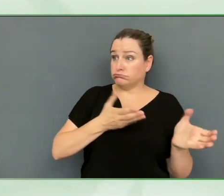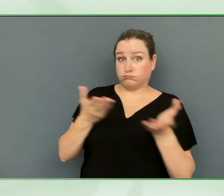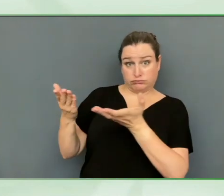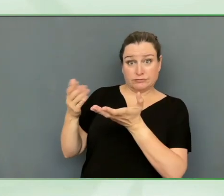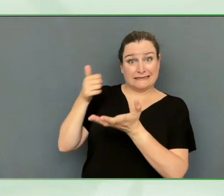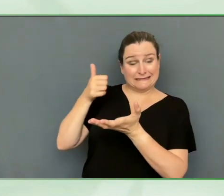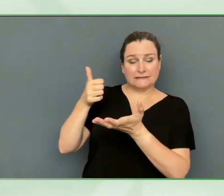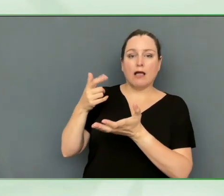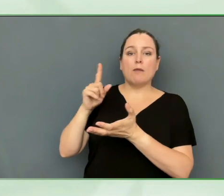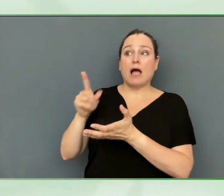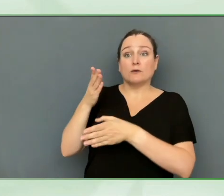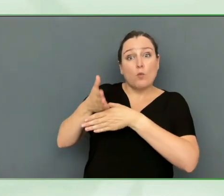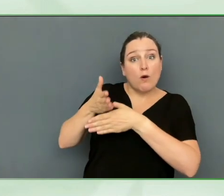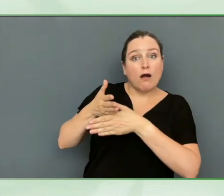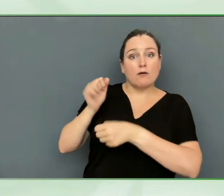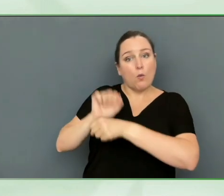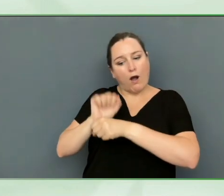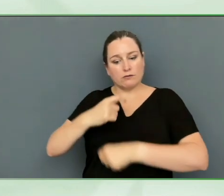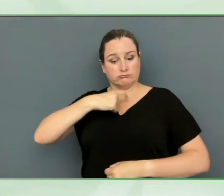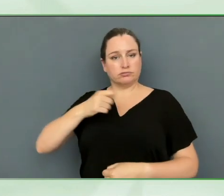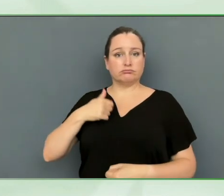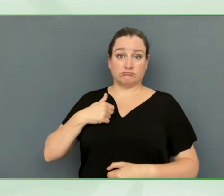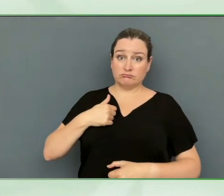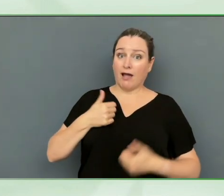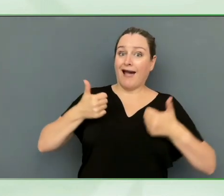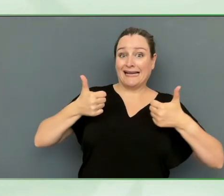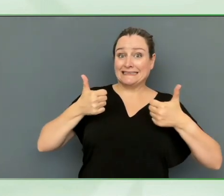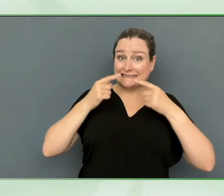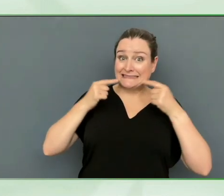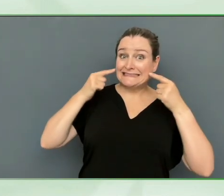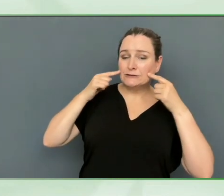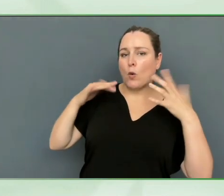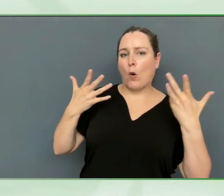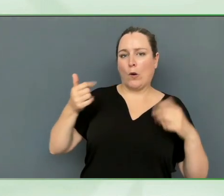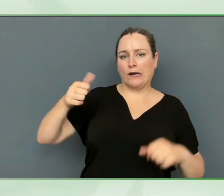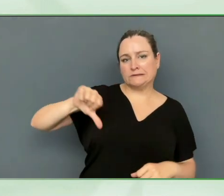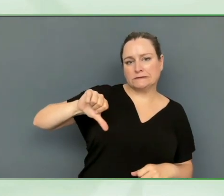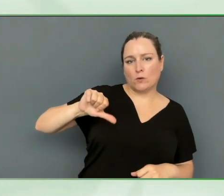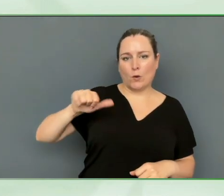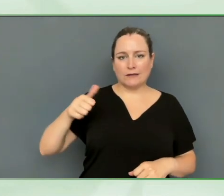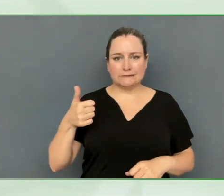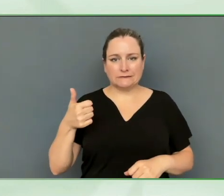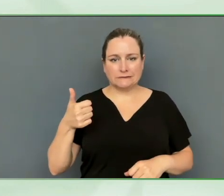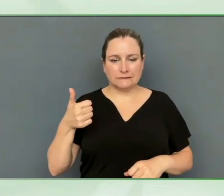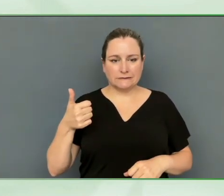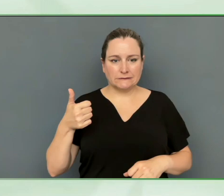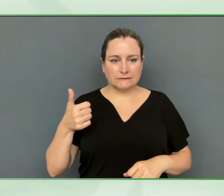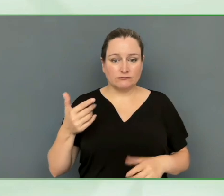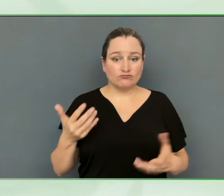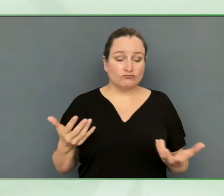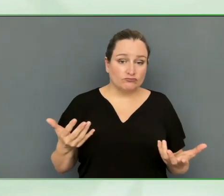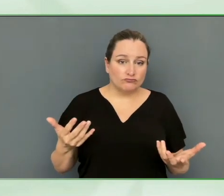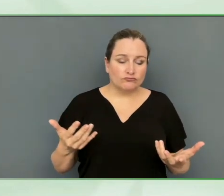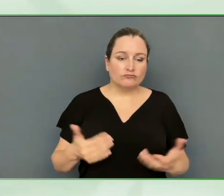it Federal Employee Viewpoint Survey. It's a tool to survey what the